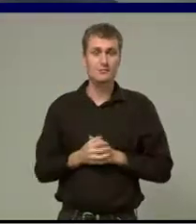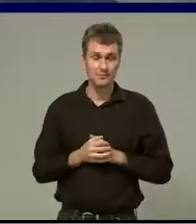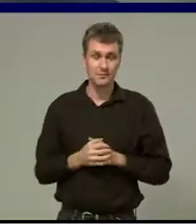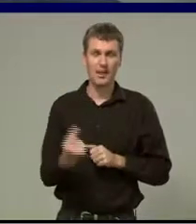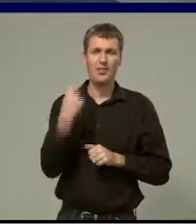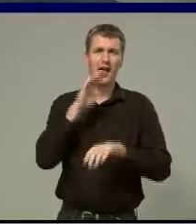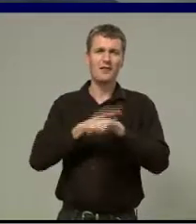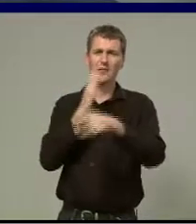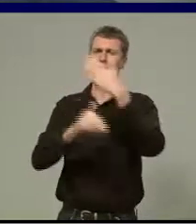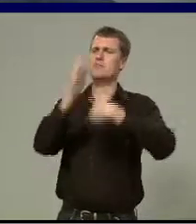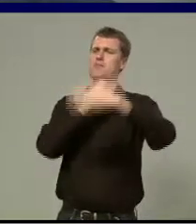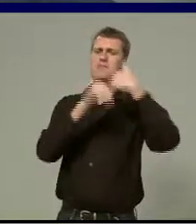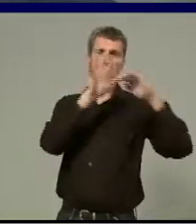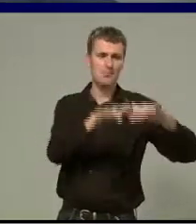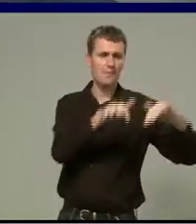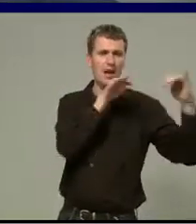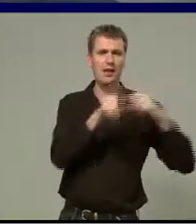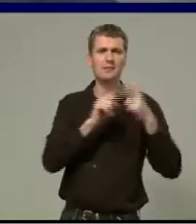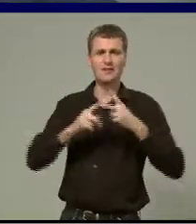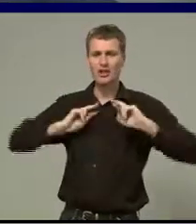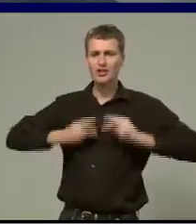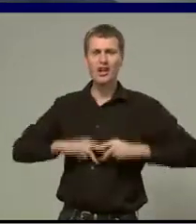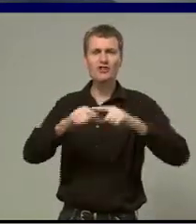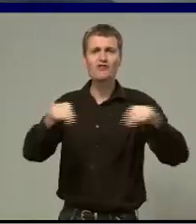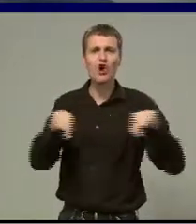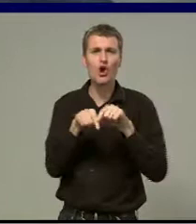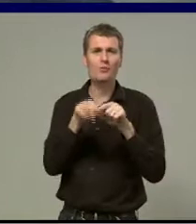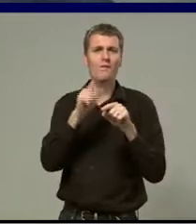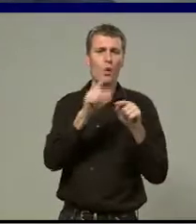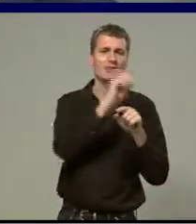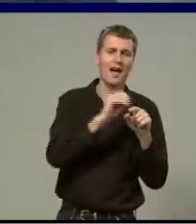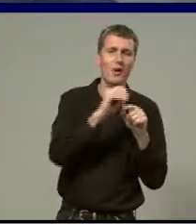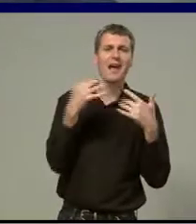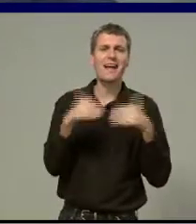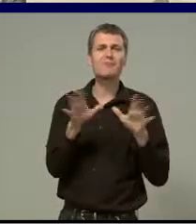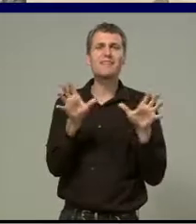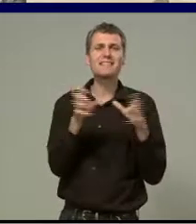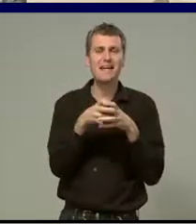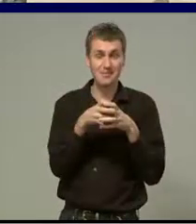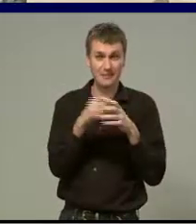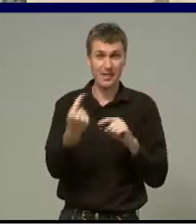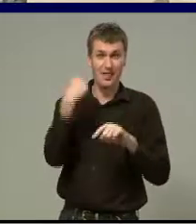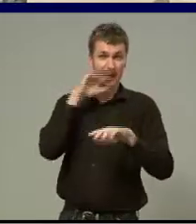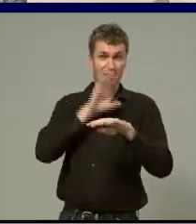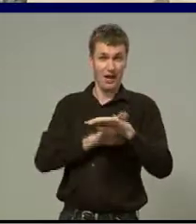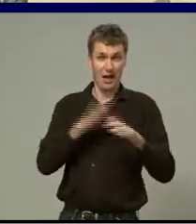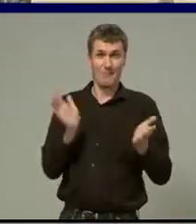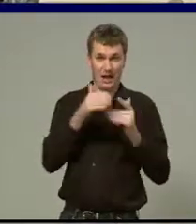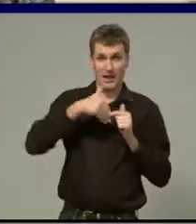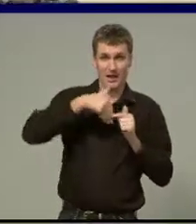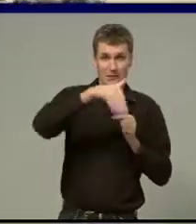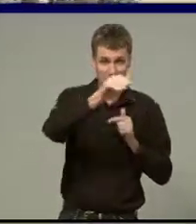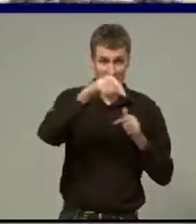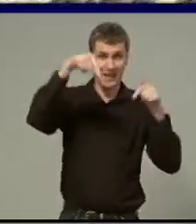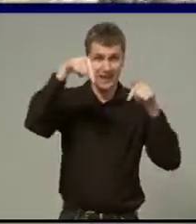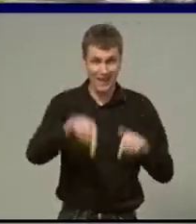time the changing rooms and facilities for the Otago and Canterbury teams taking part in their representative game